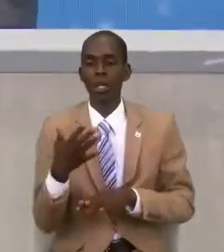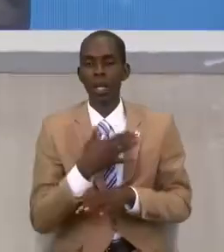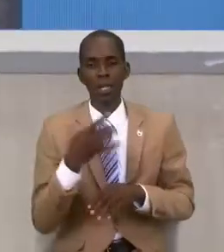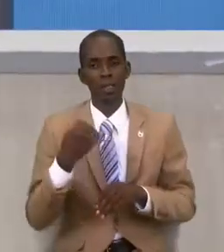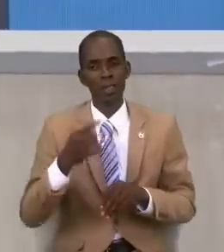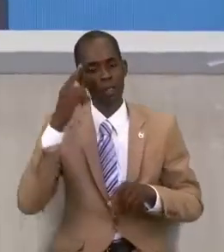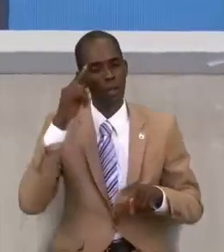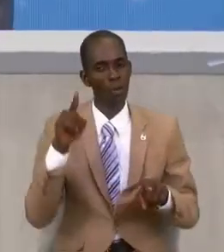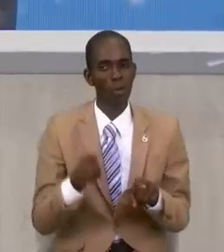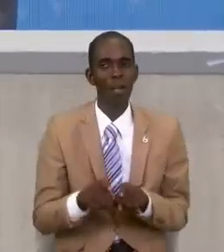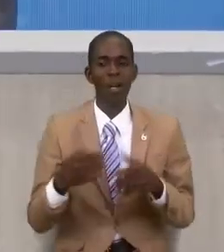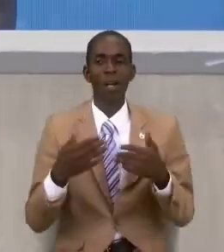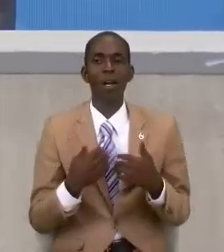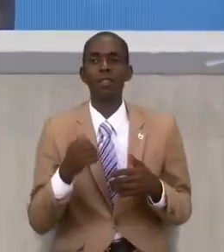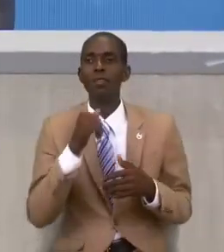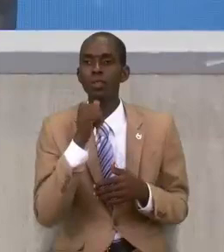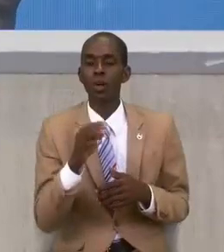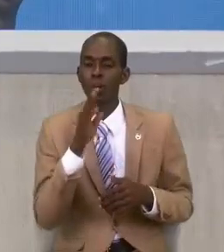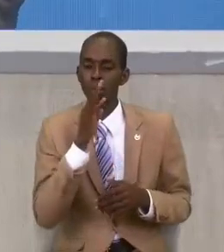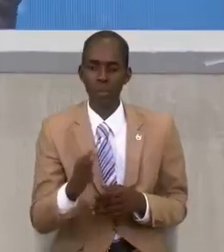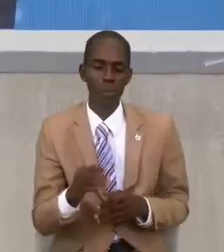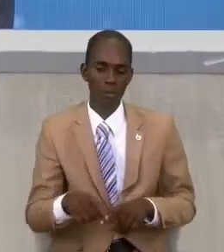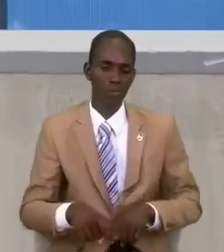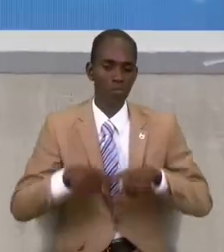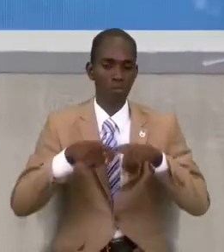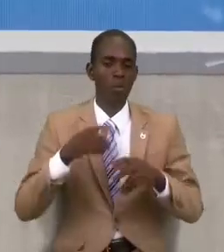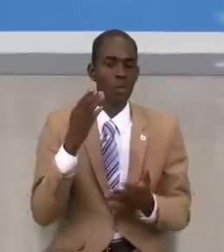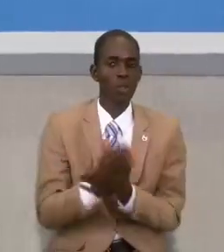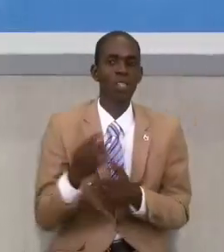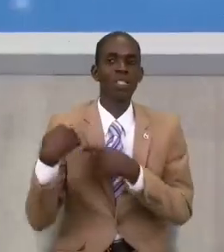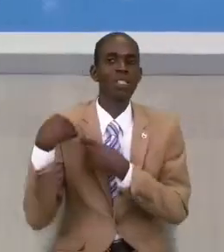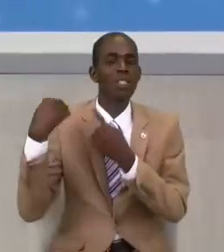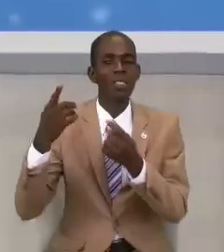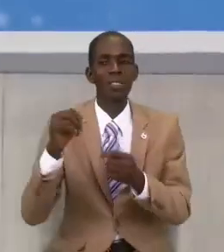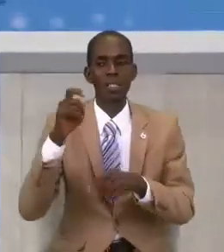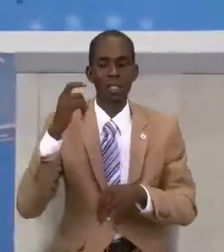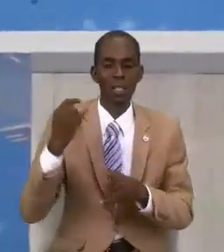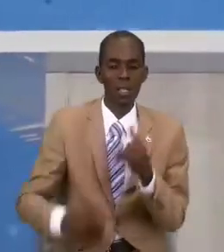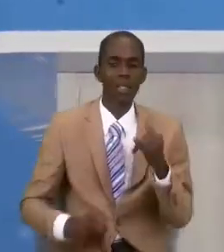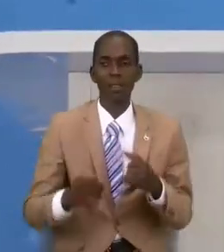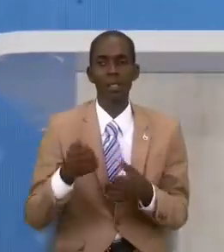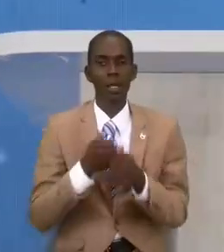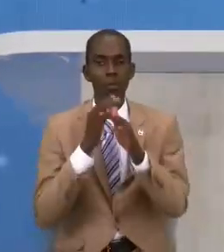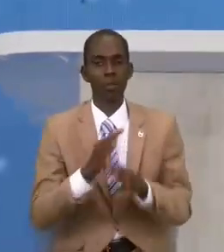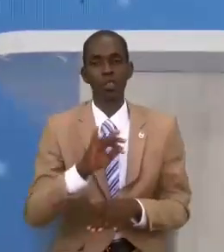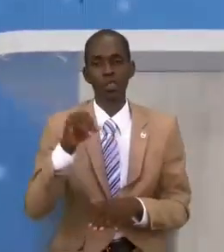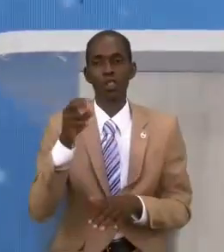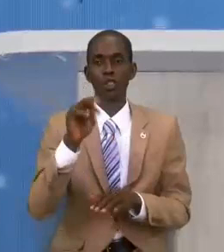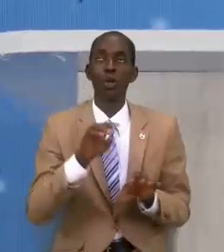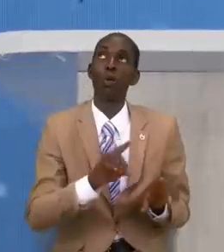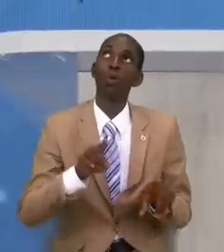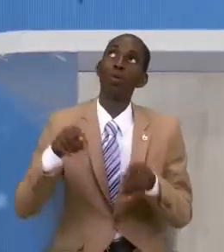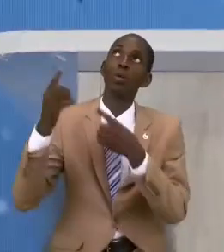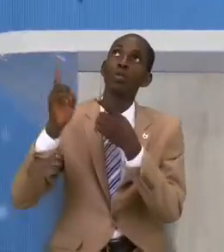since the last Apostle John went to heaven between 96 AD and 100 AD. It's still